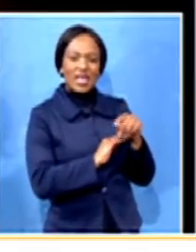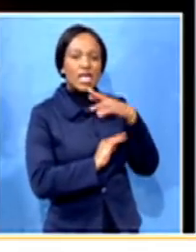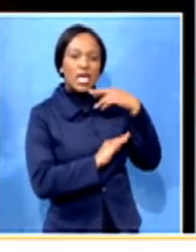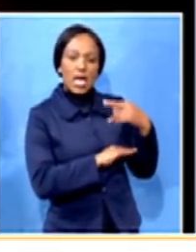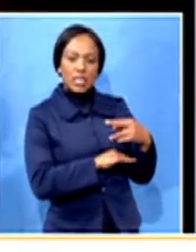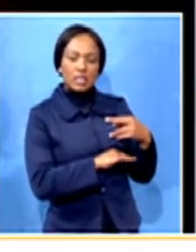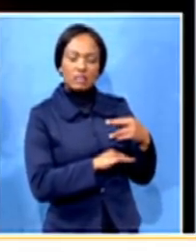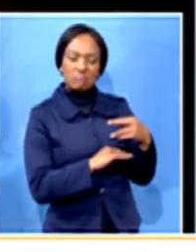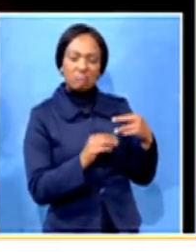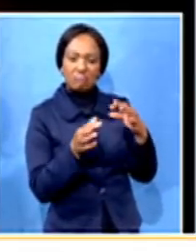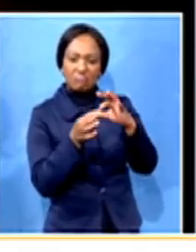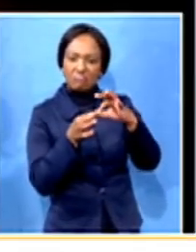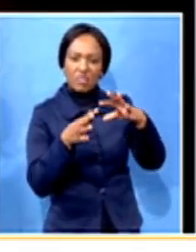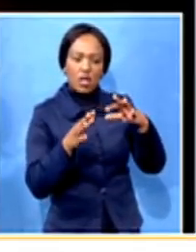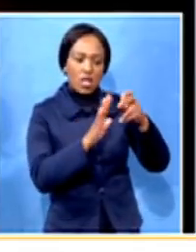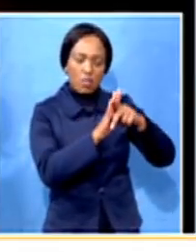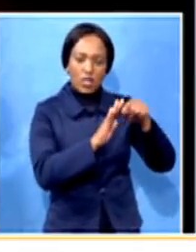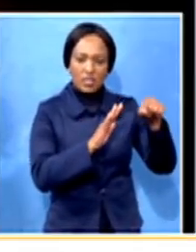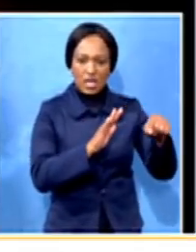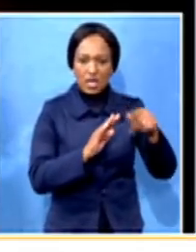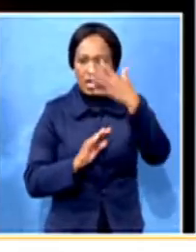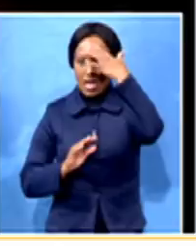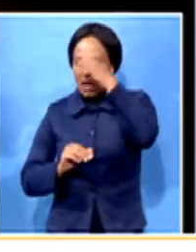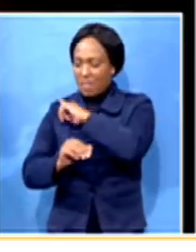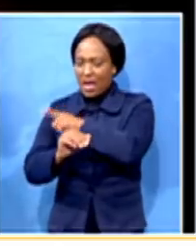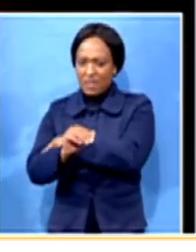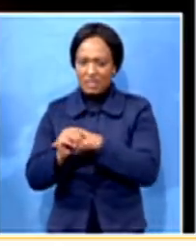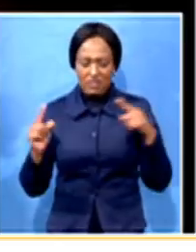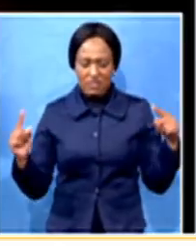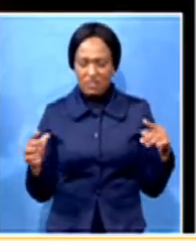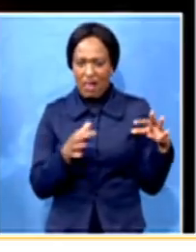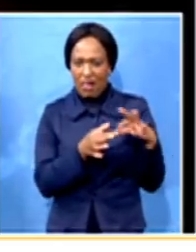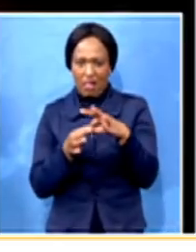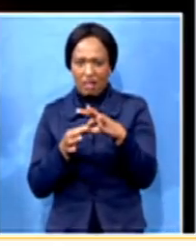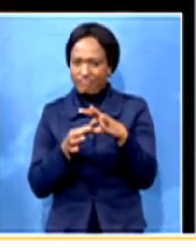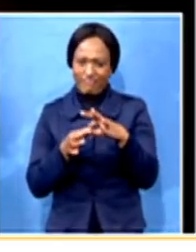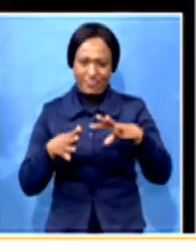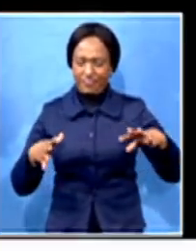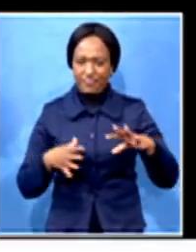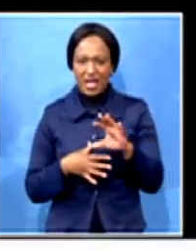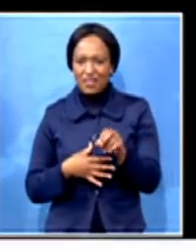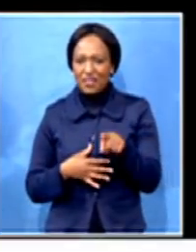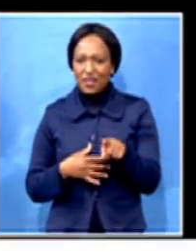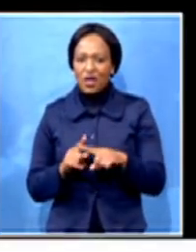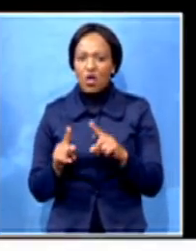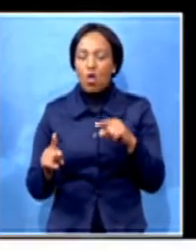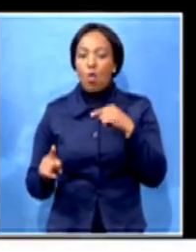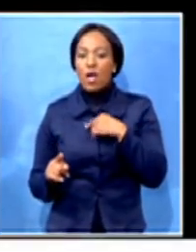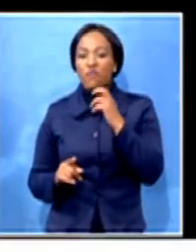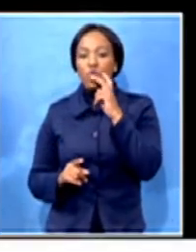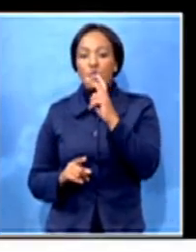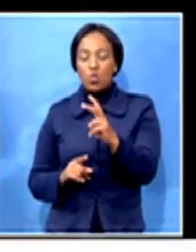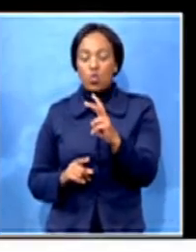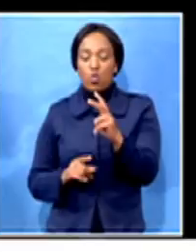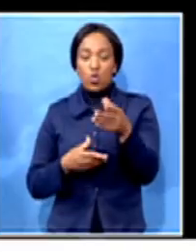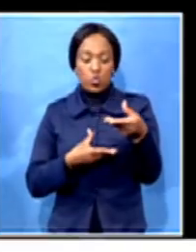disjuncture between policy and state capacity, Khaya? Look, I mean, if you read this particular document, it says